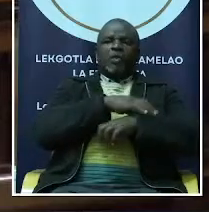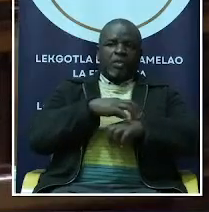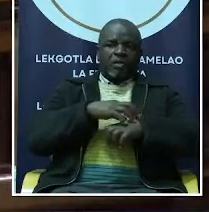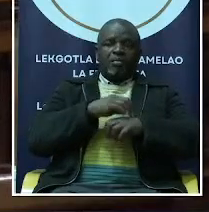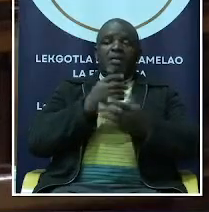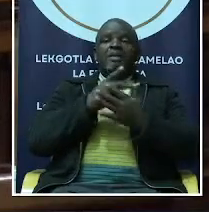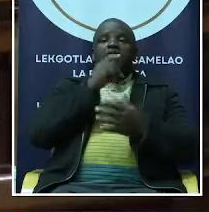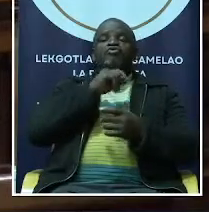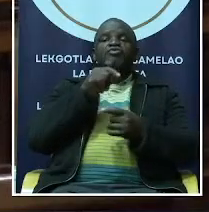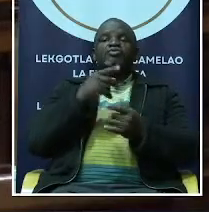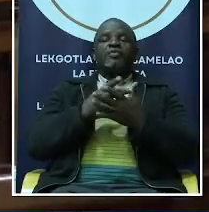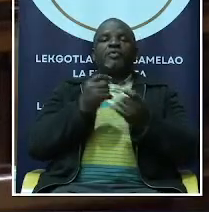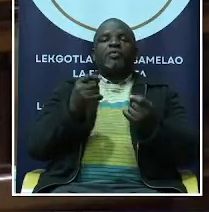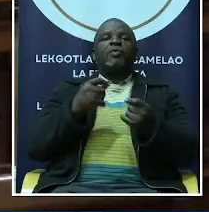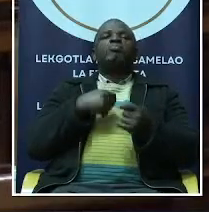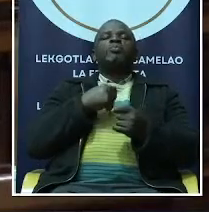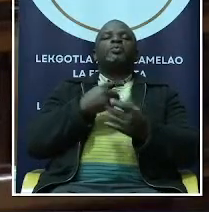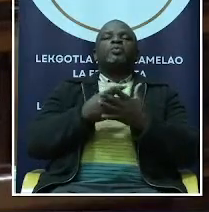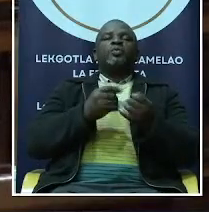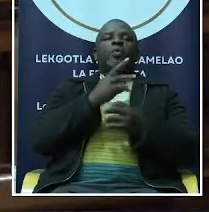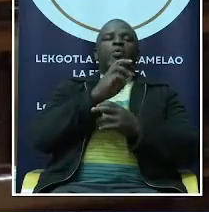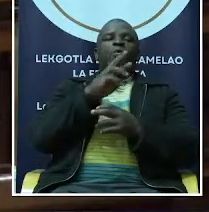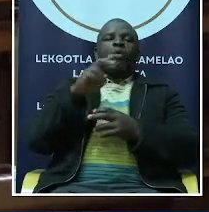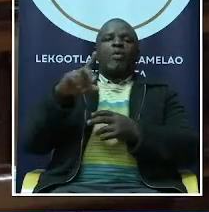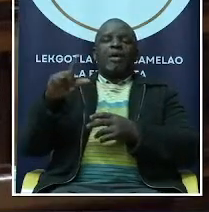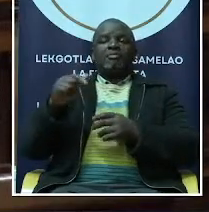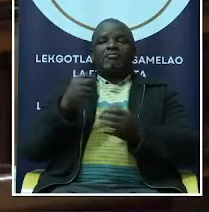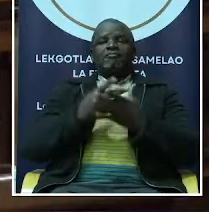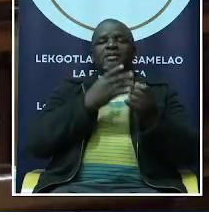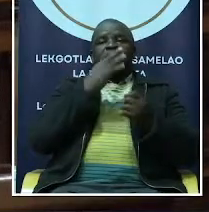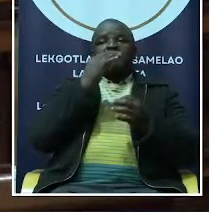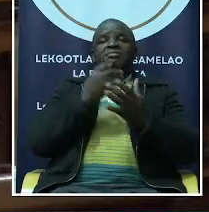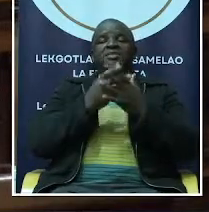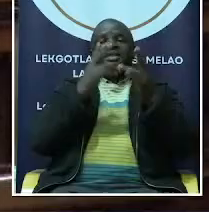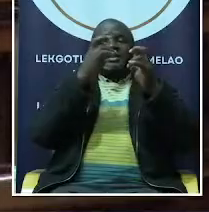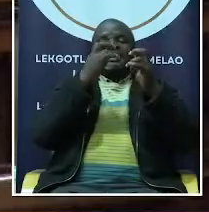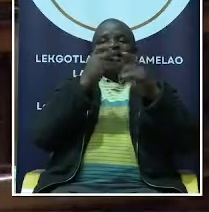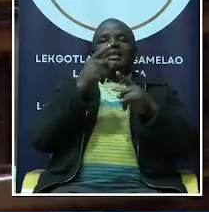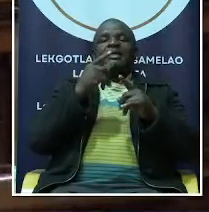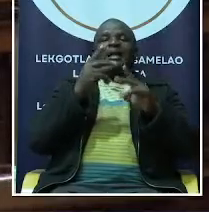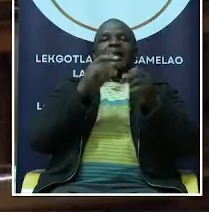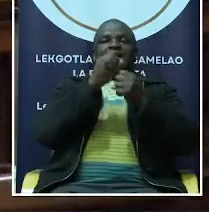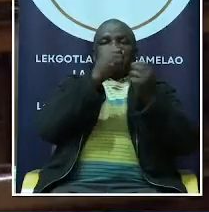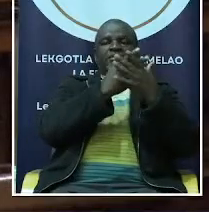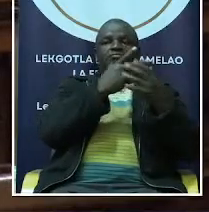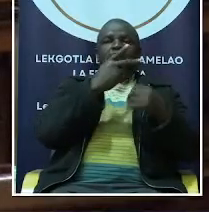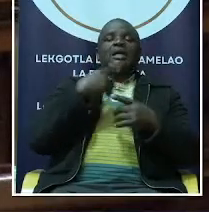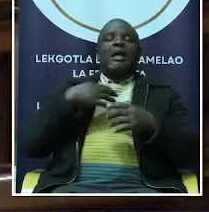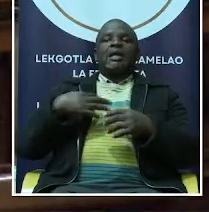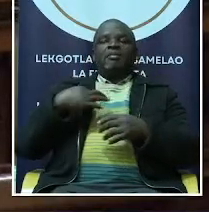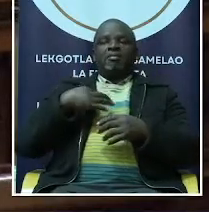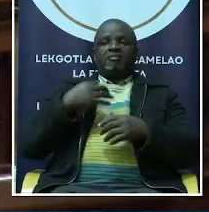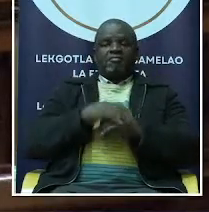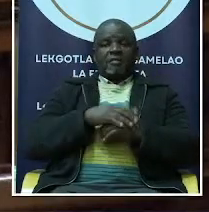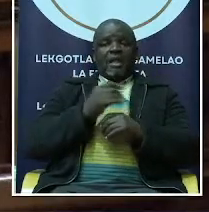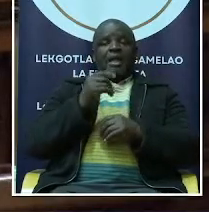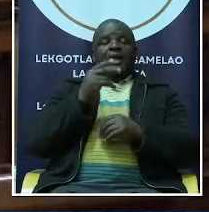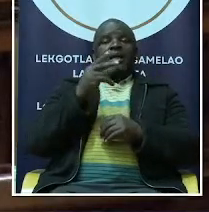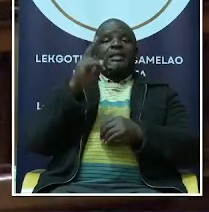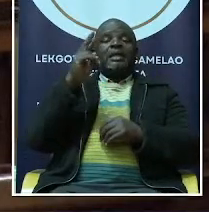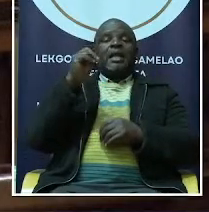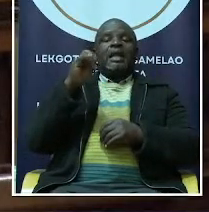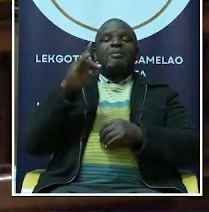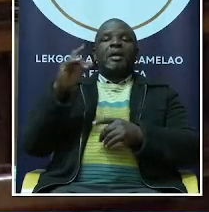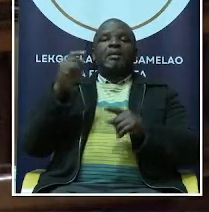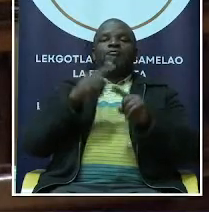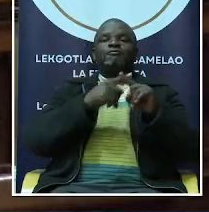be used for wool. And I speak to this with regards to the textile industry. When Destea and Nedbank spoke, they spoke